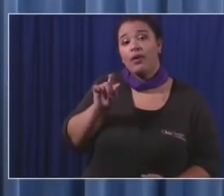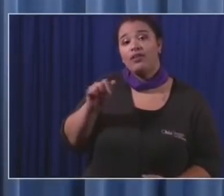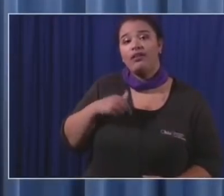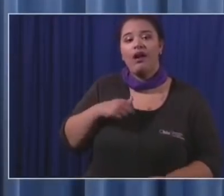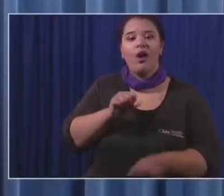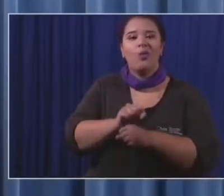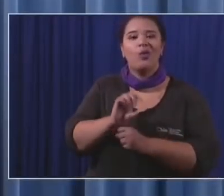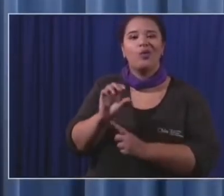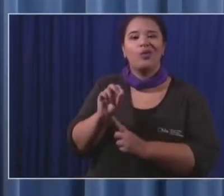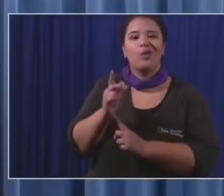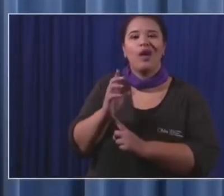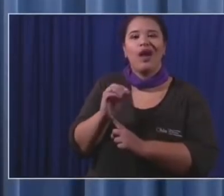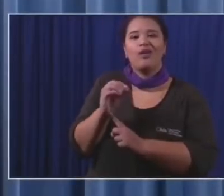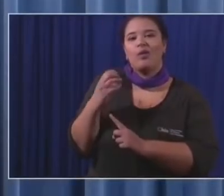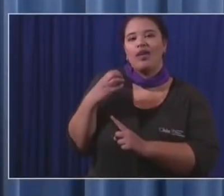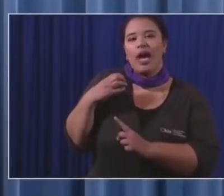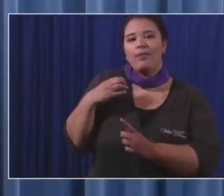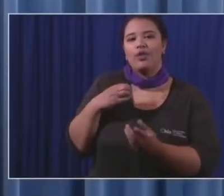Governor.